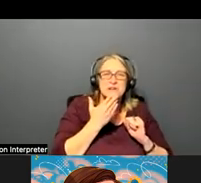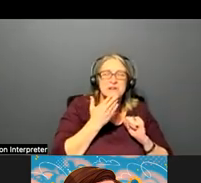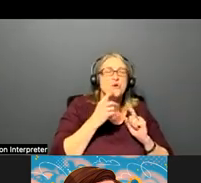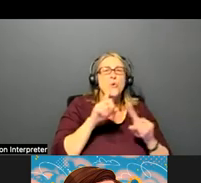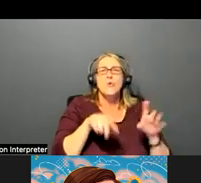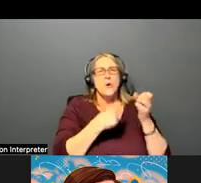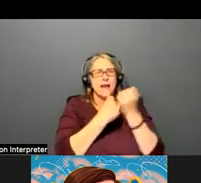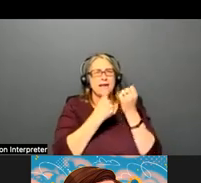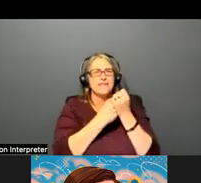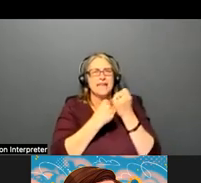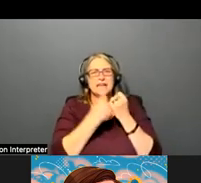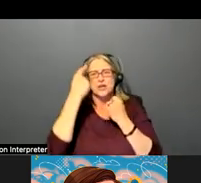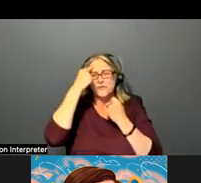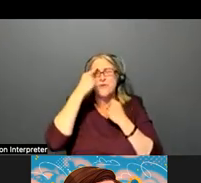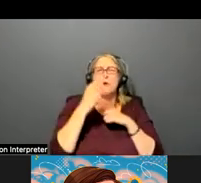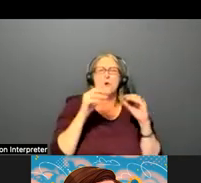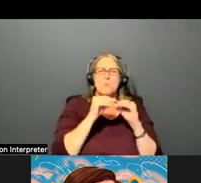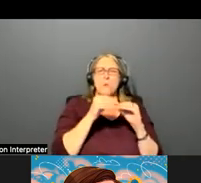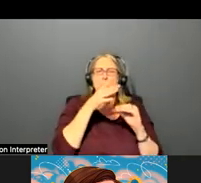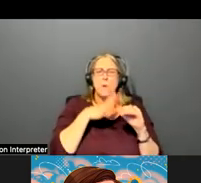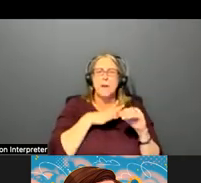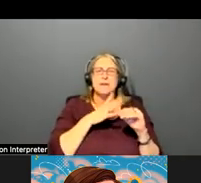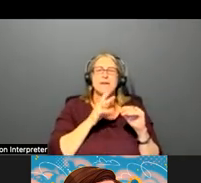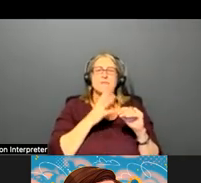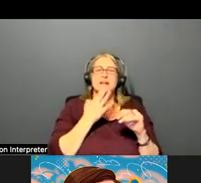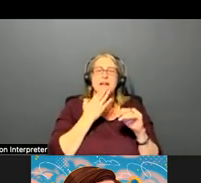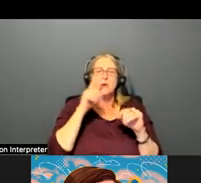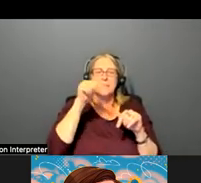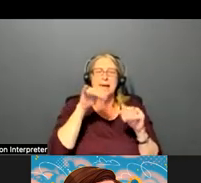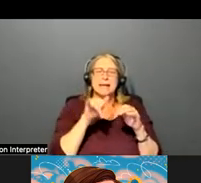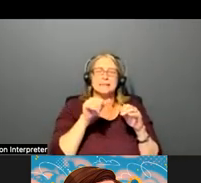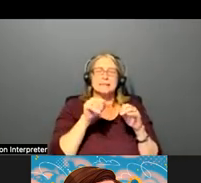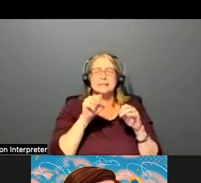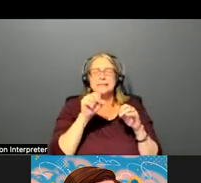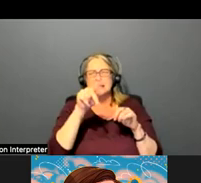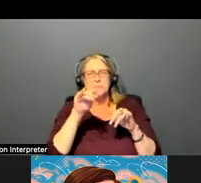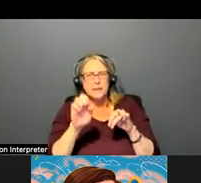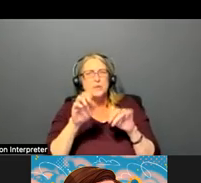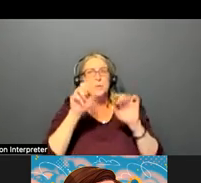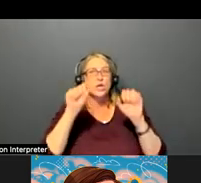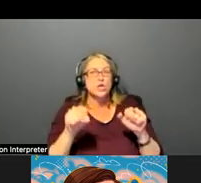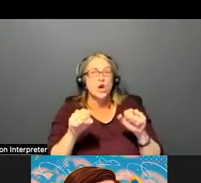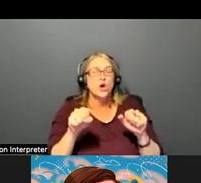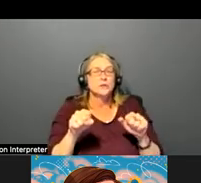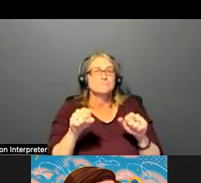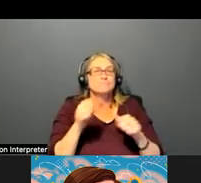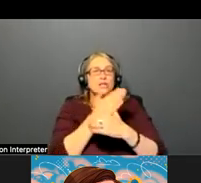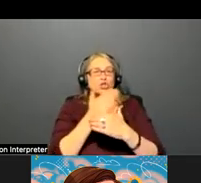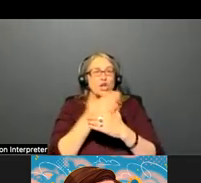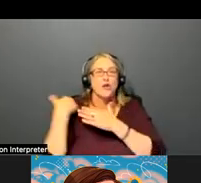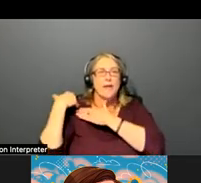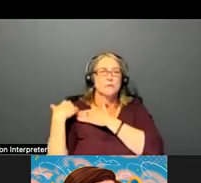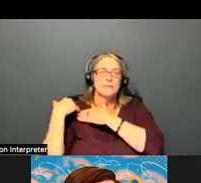for more women of color in this space. It should be all of us. And I think that's where we all can share the burden and make sure that the space